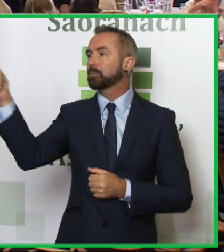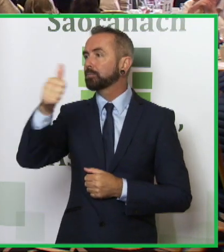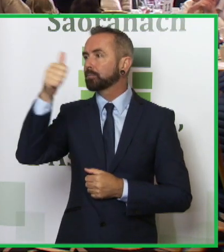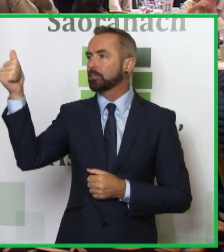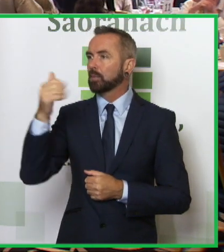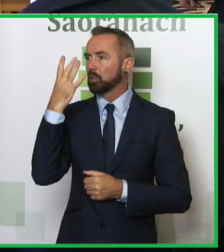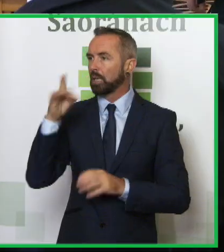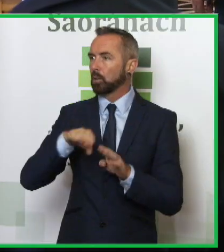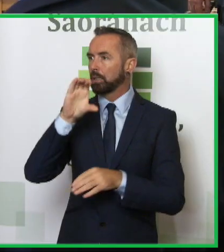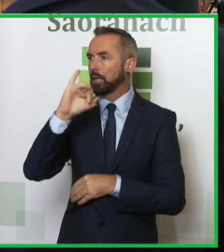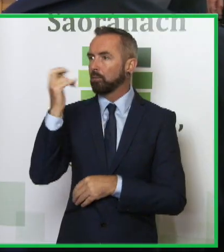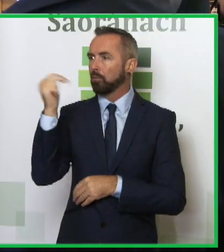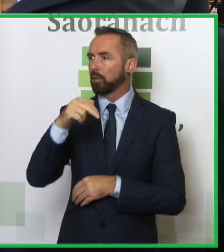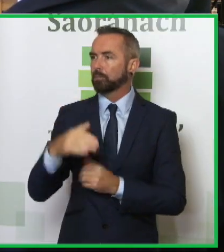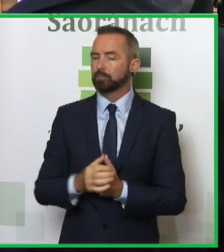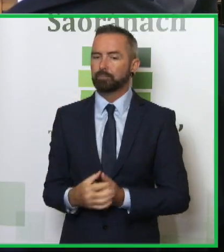Kieran here before we...